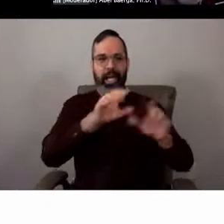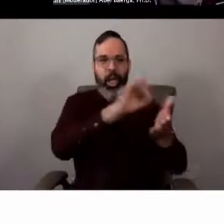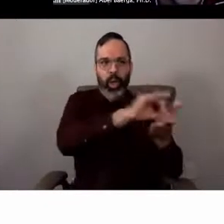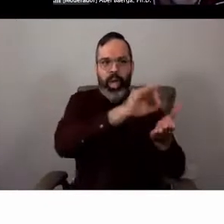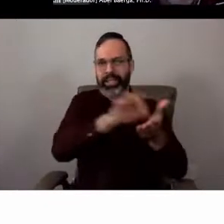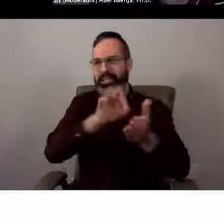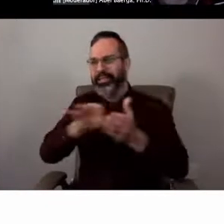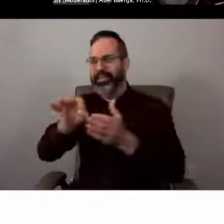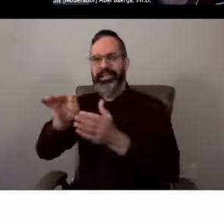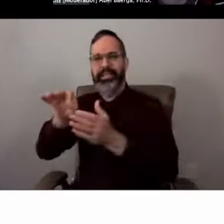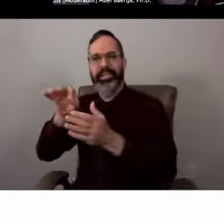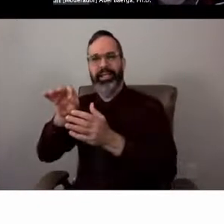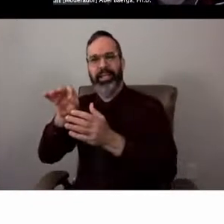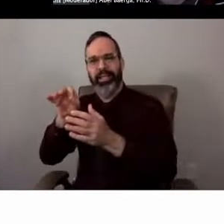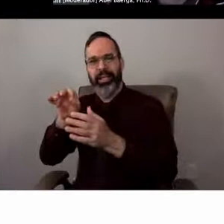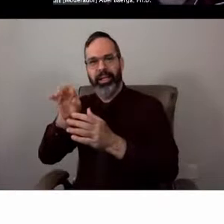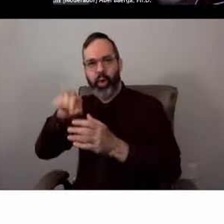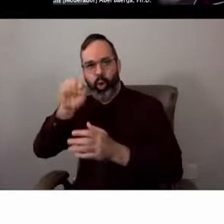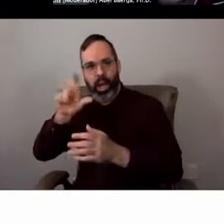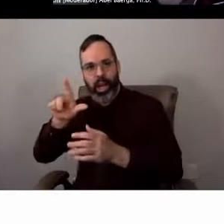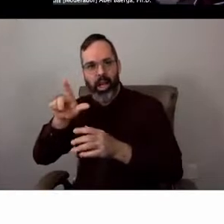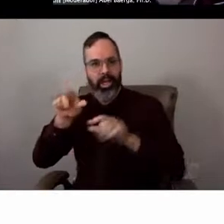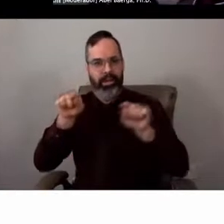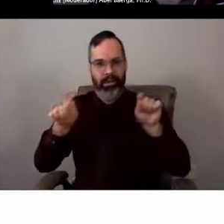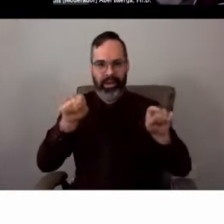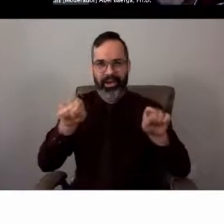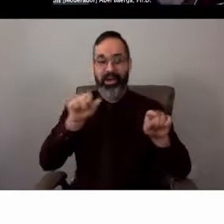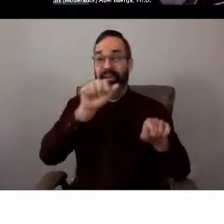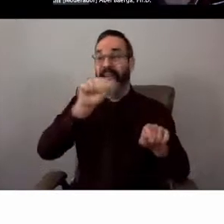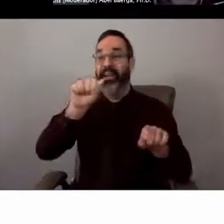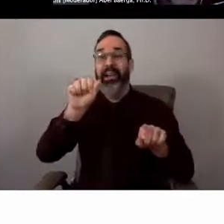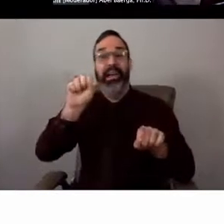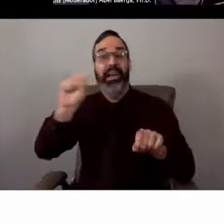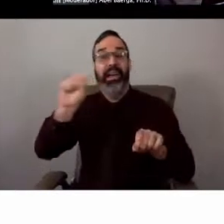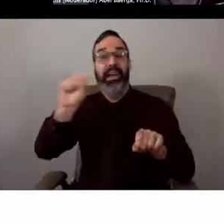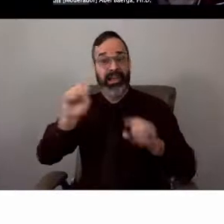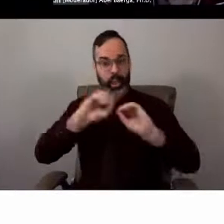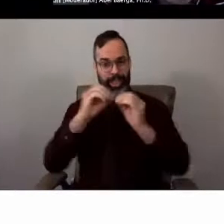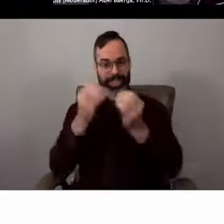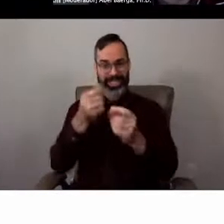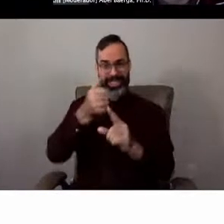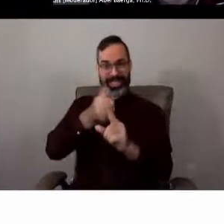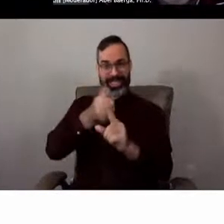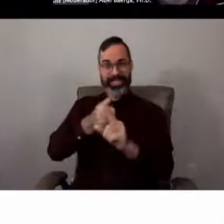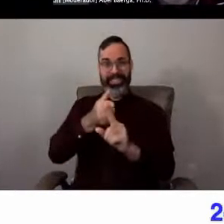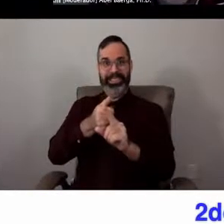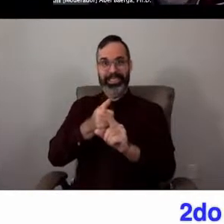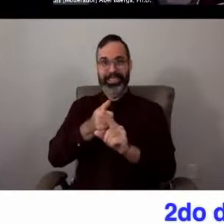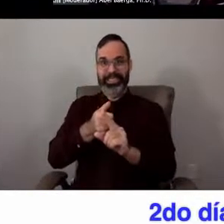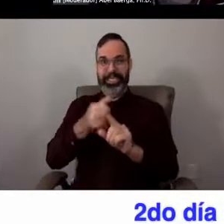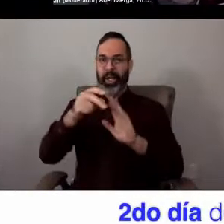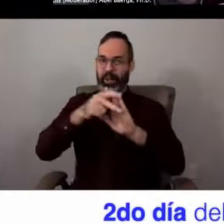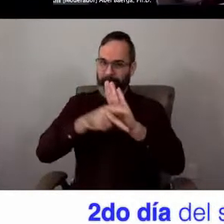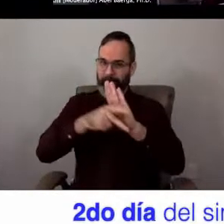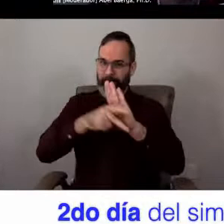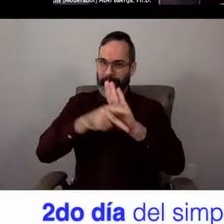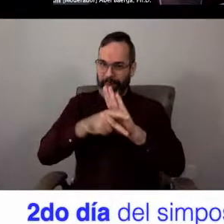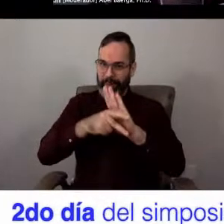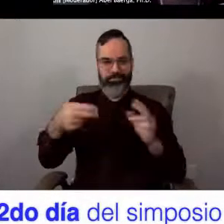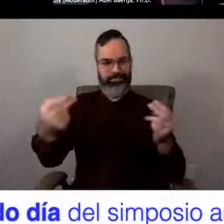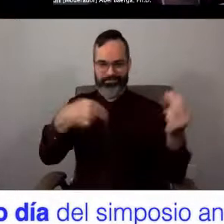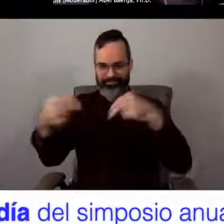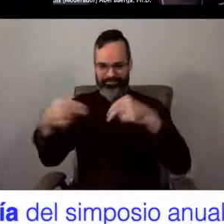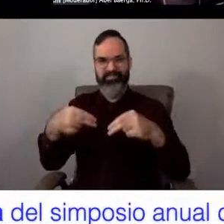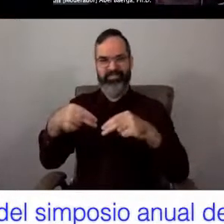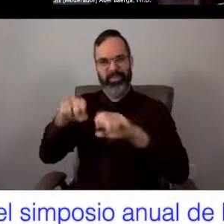is AAAS as an organization has a policy where there's representation from the social